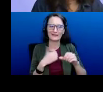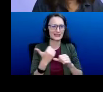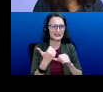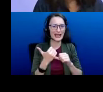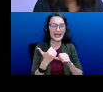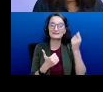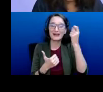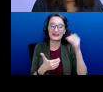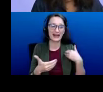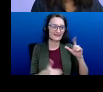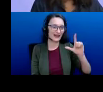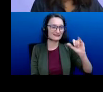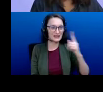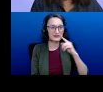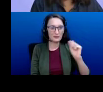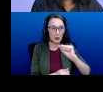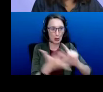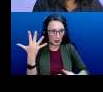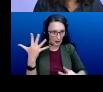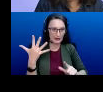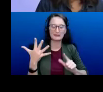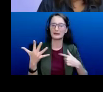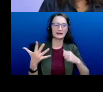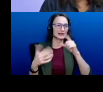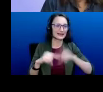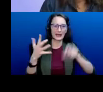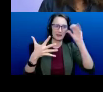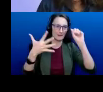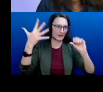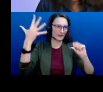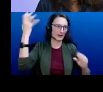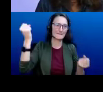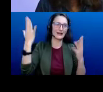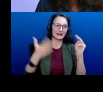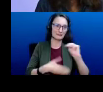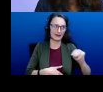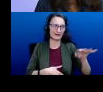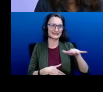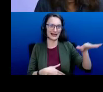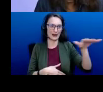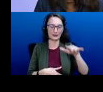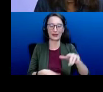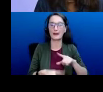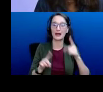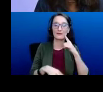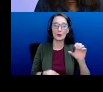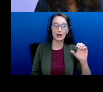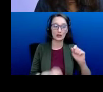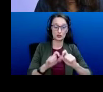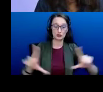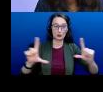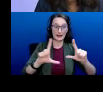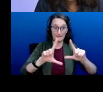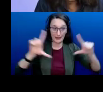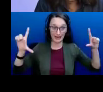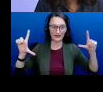the different millions that are out there, but we link them all in here. But for screen magnifiers, there's a free built-in one